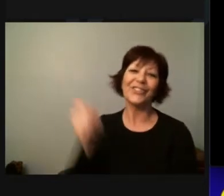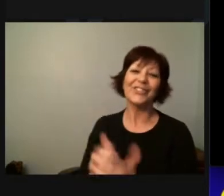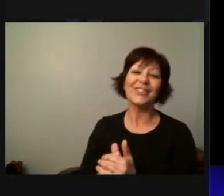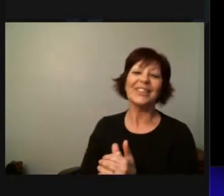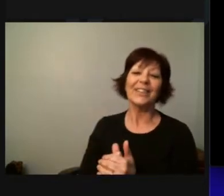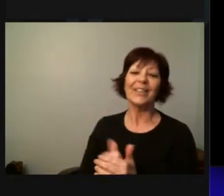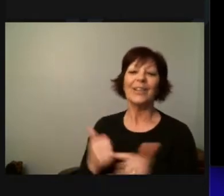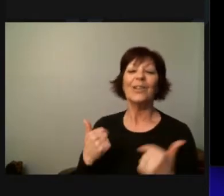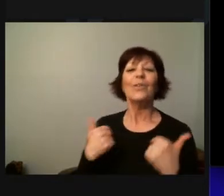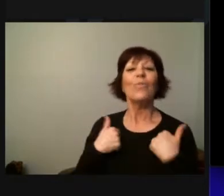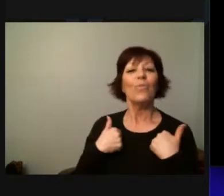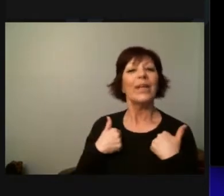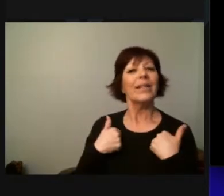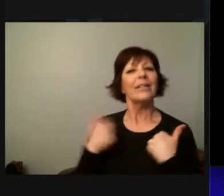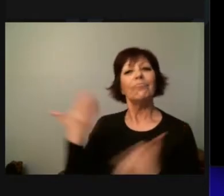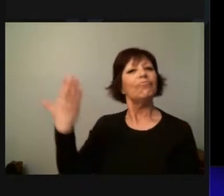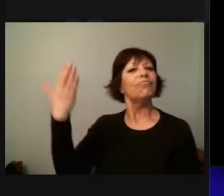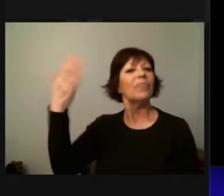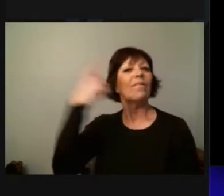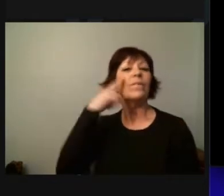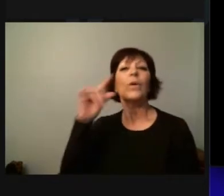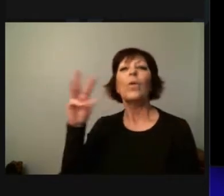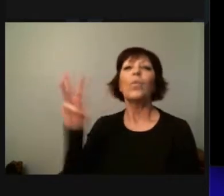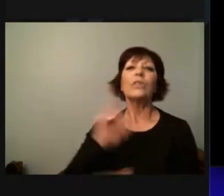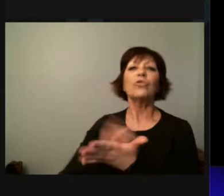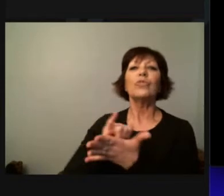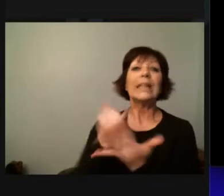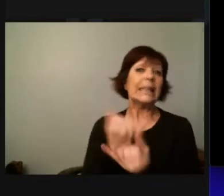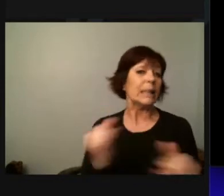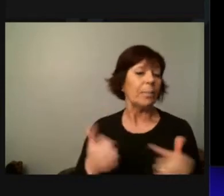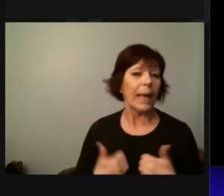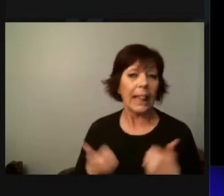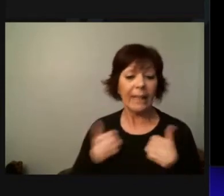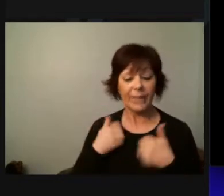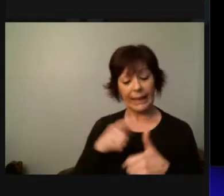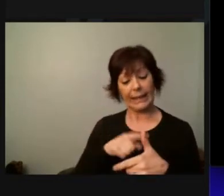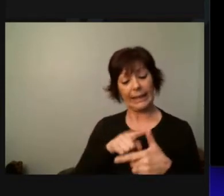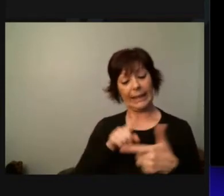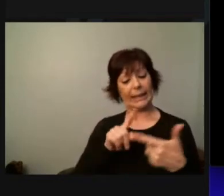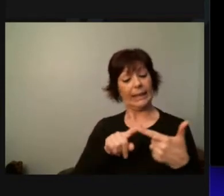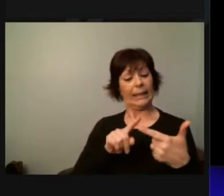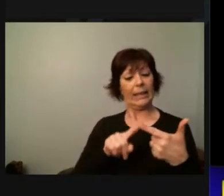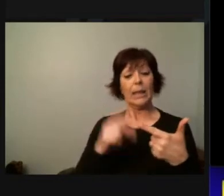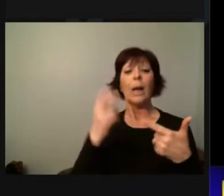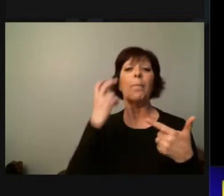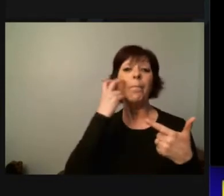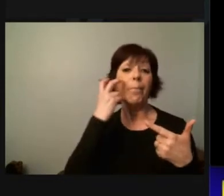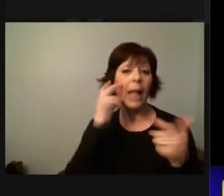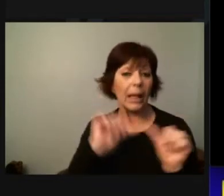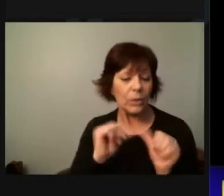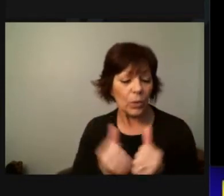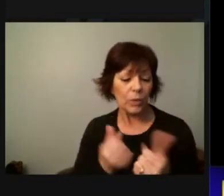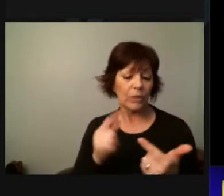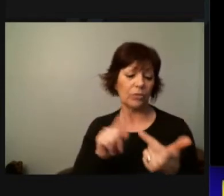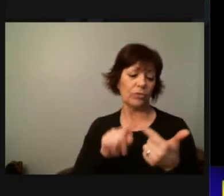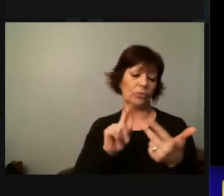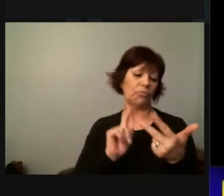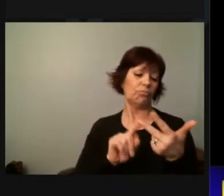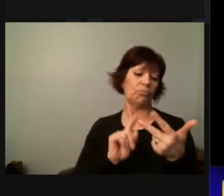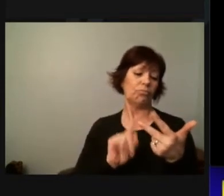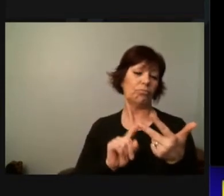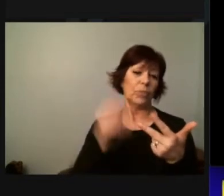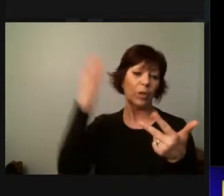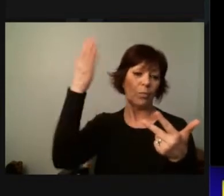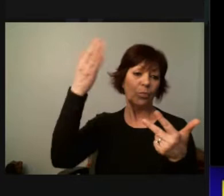have presented for Western New York Independent Living. We've presented for the Blind Association. We've